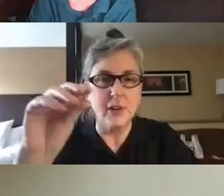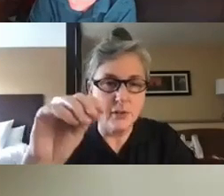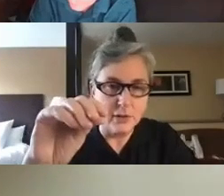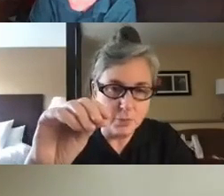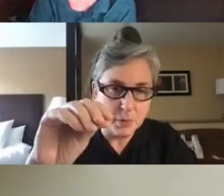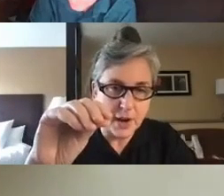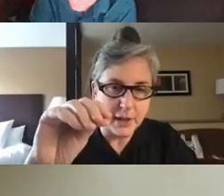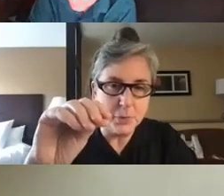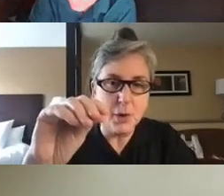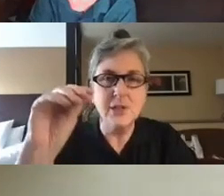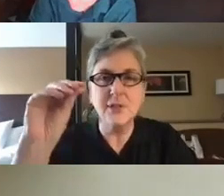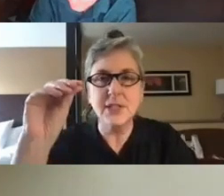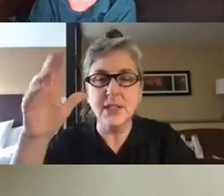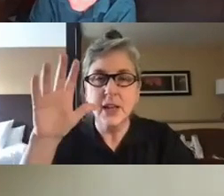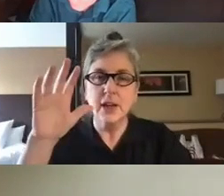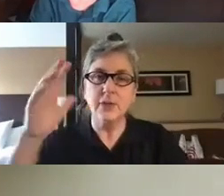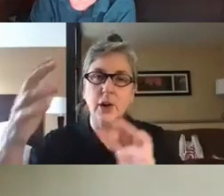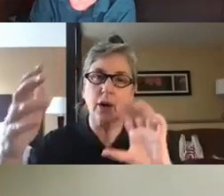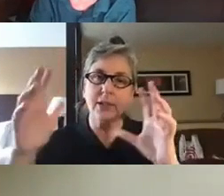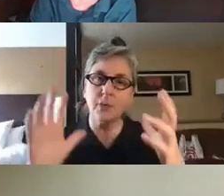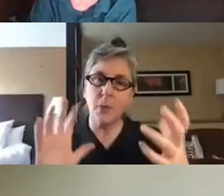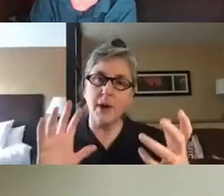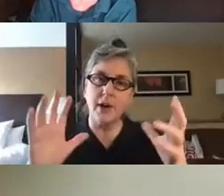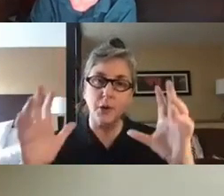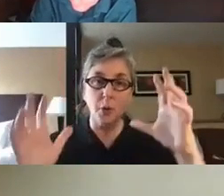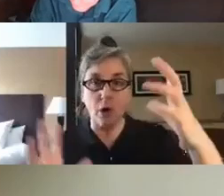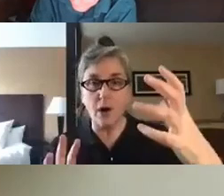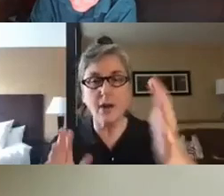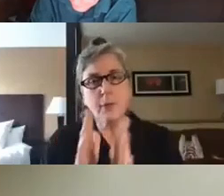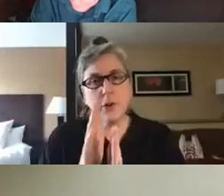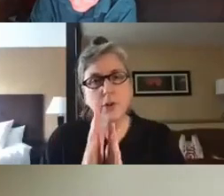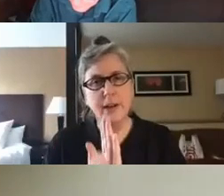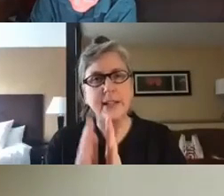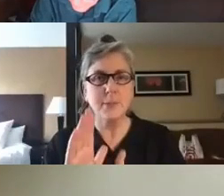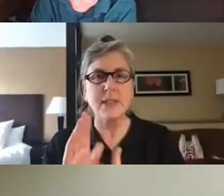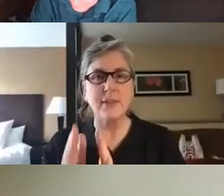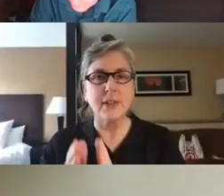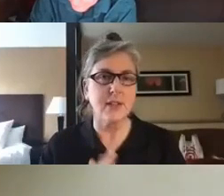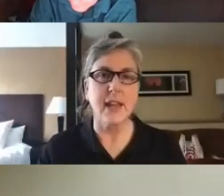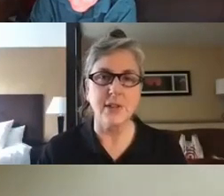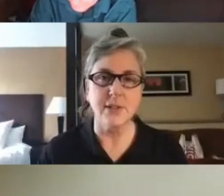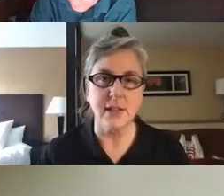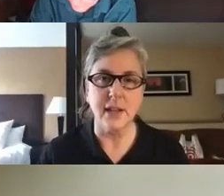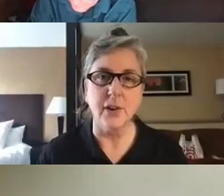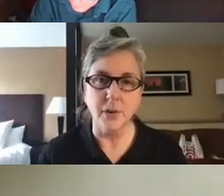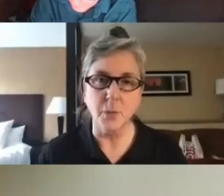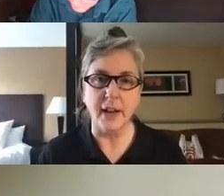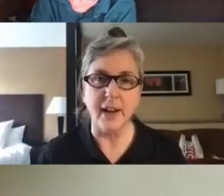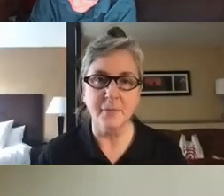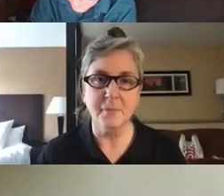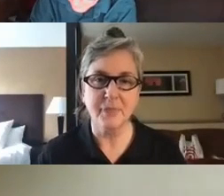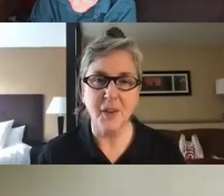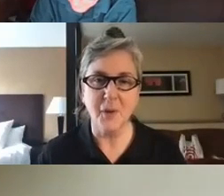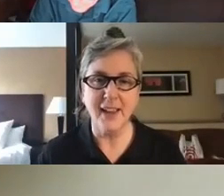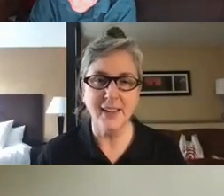you're providing employment services, regardless of where you are, that you're going to write it specific to the agency that you're working